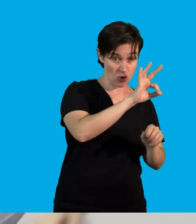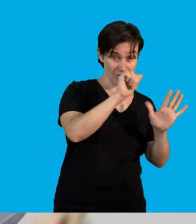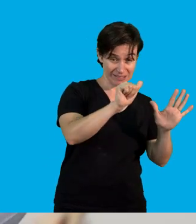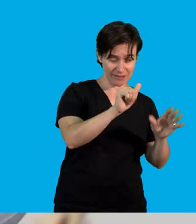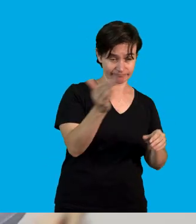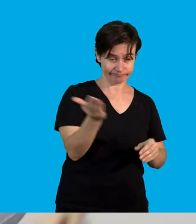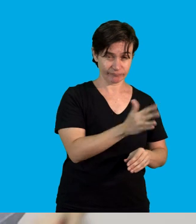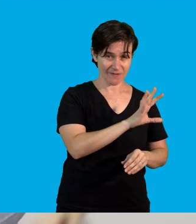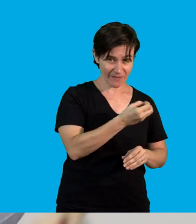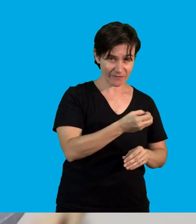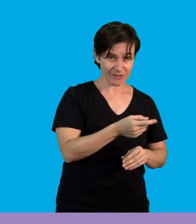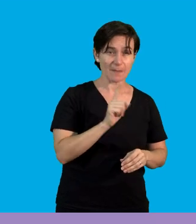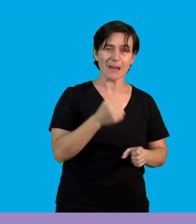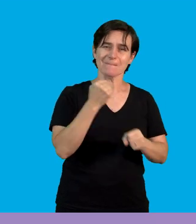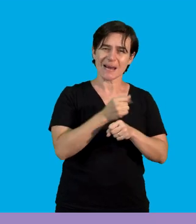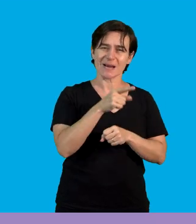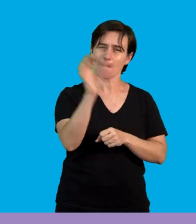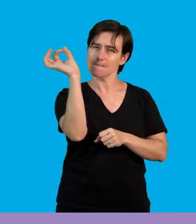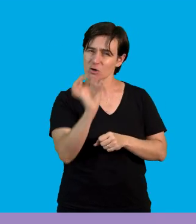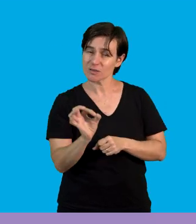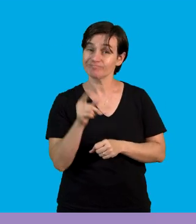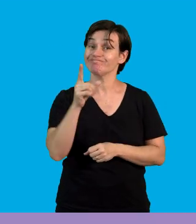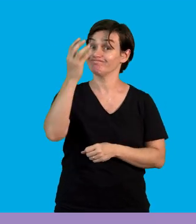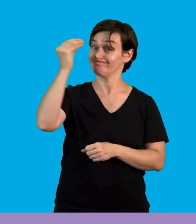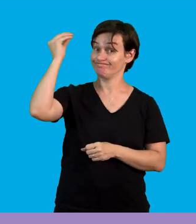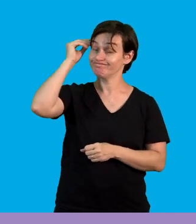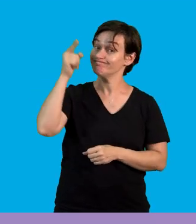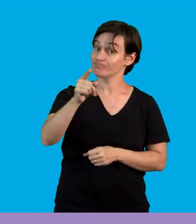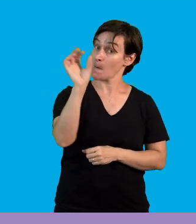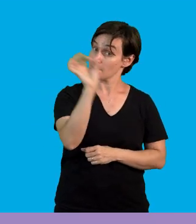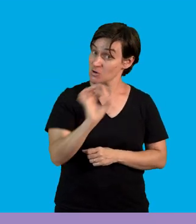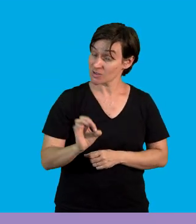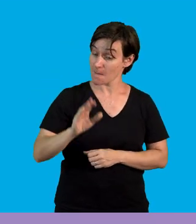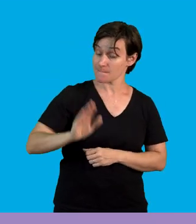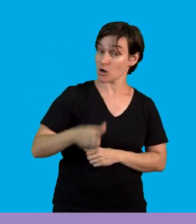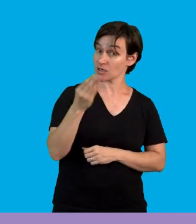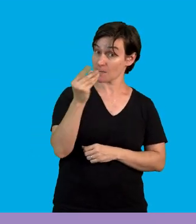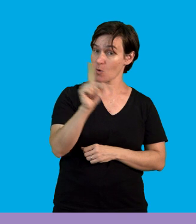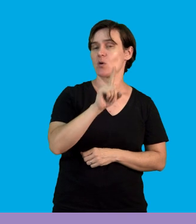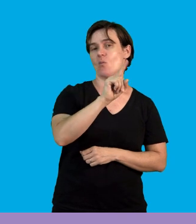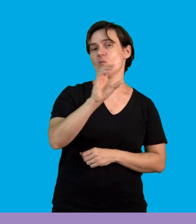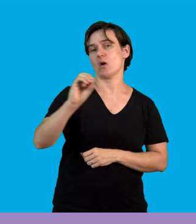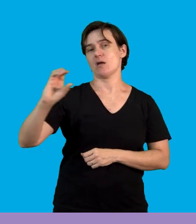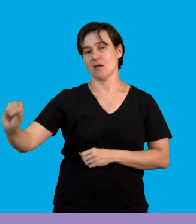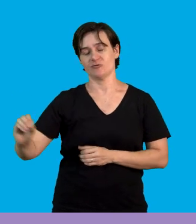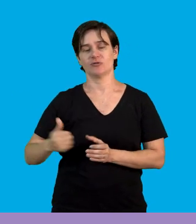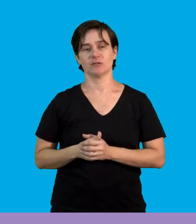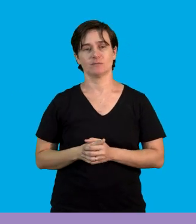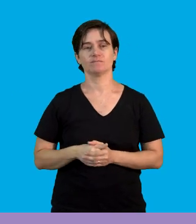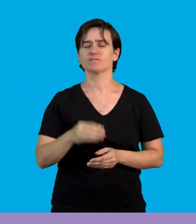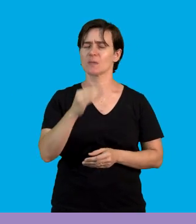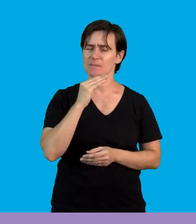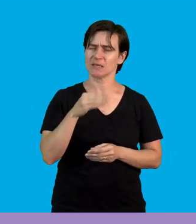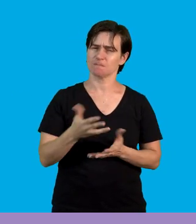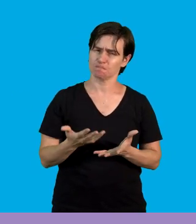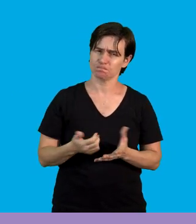convert the 36 divided by 50 into a percentage. Remember, percentage has a denominator of 100.